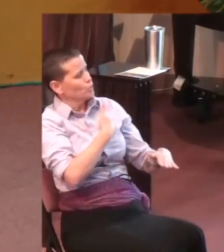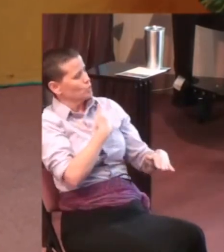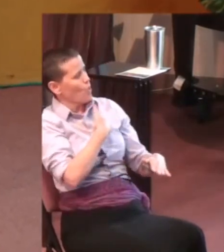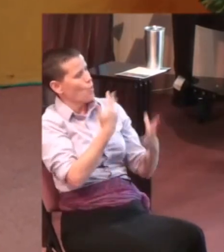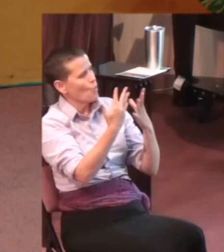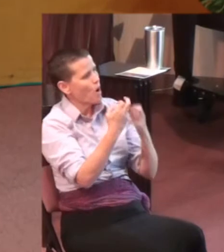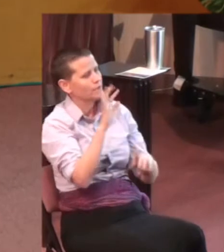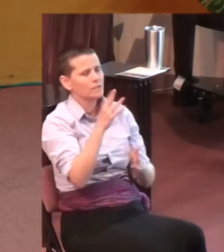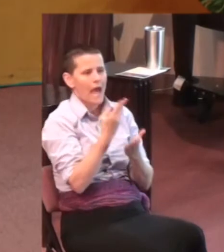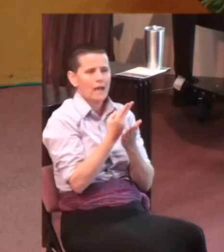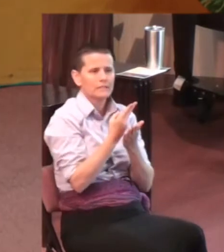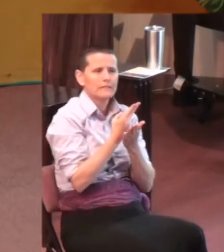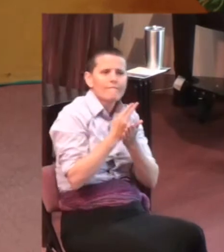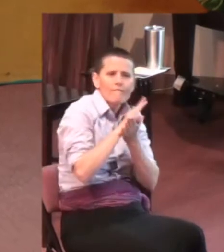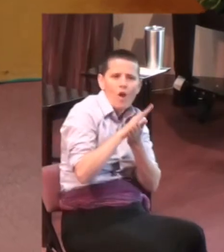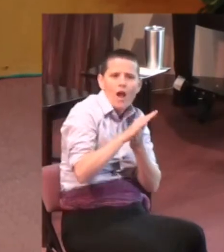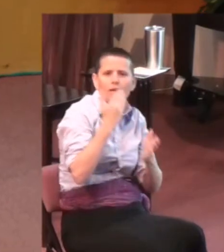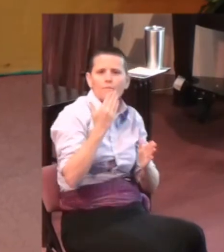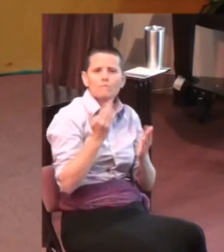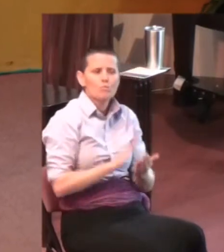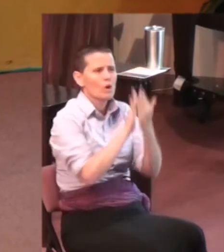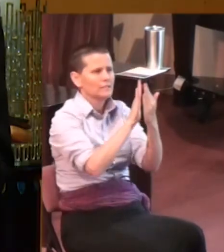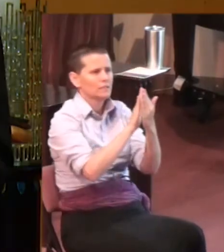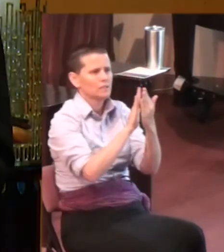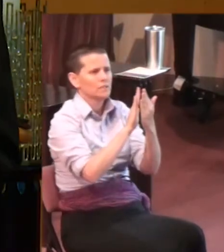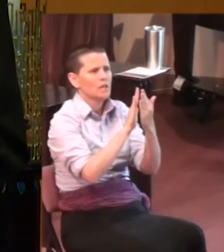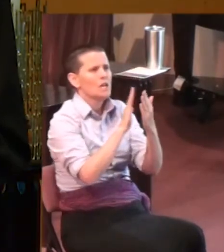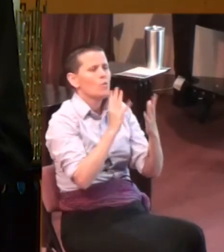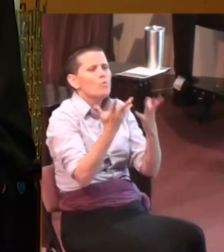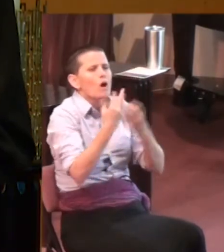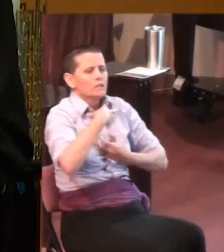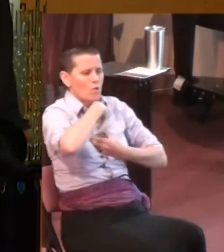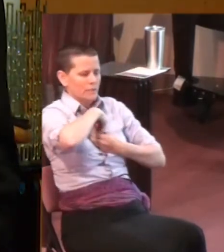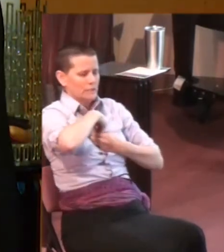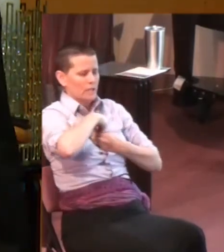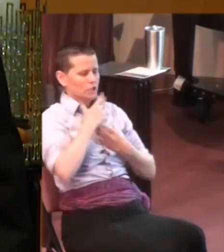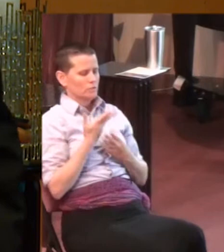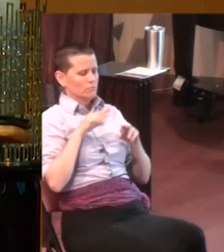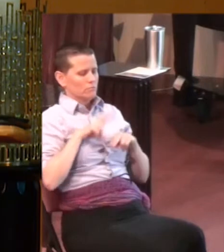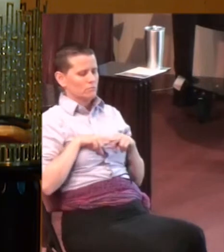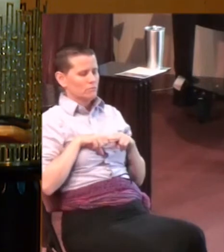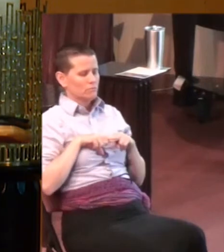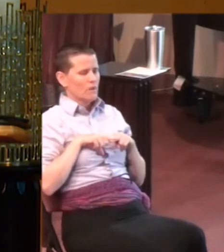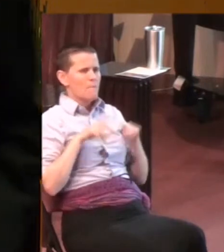But the noisiness of this world distracts us. So,